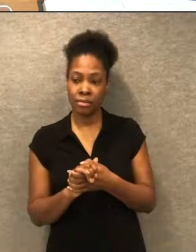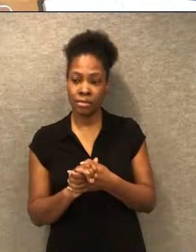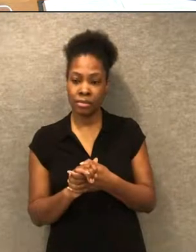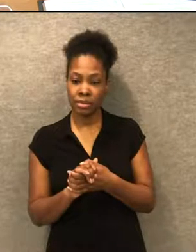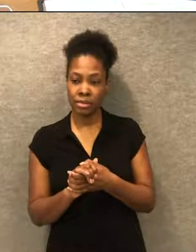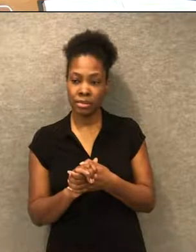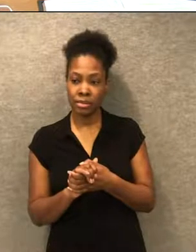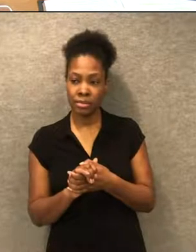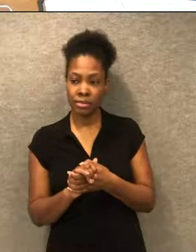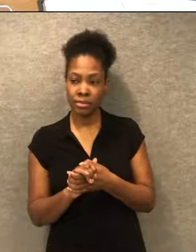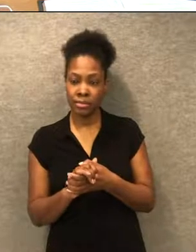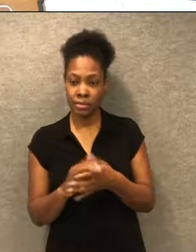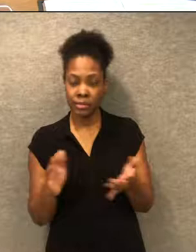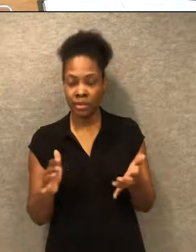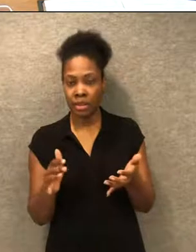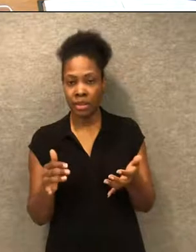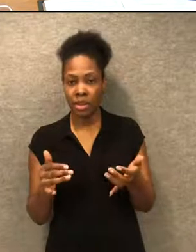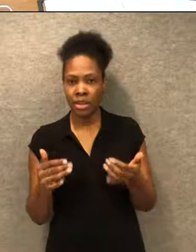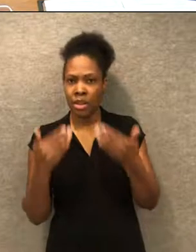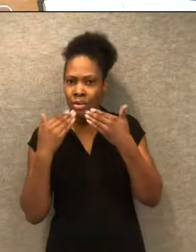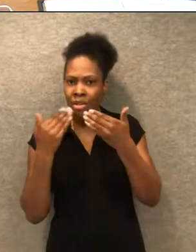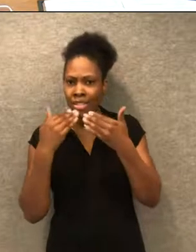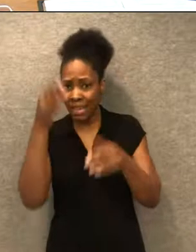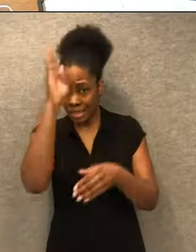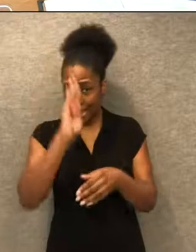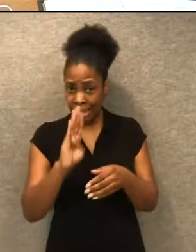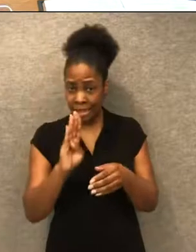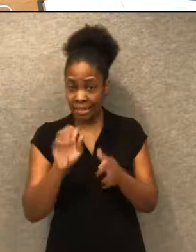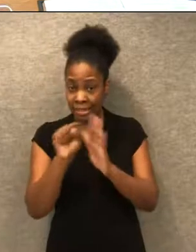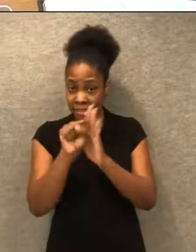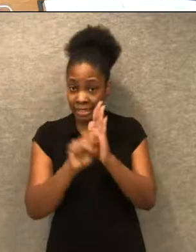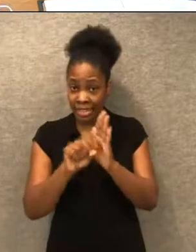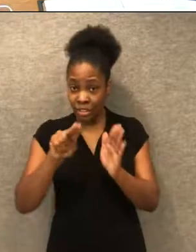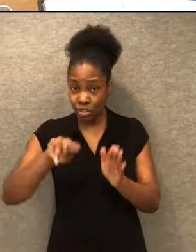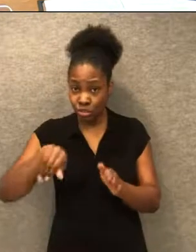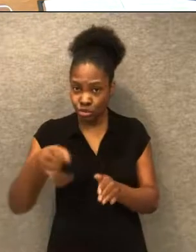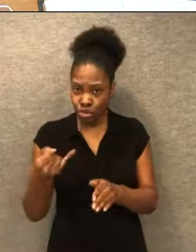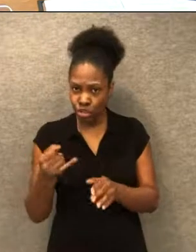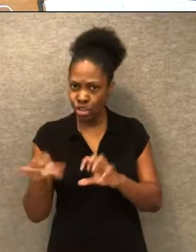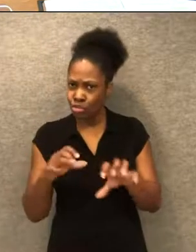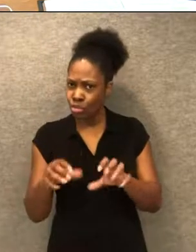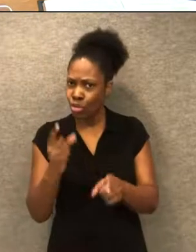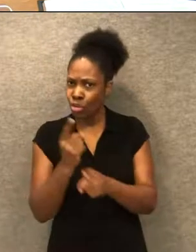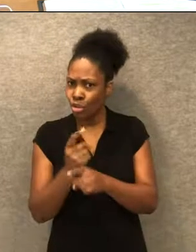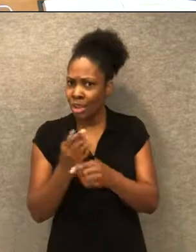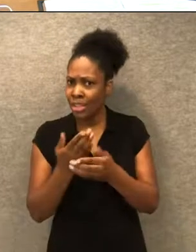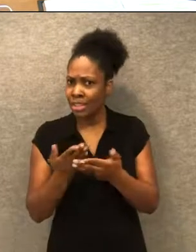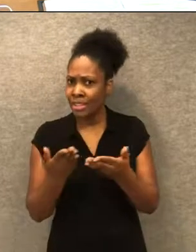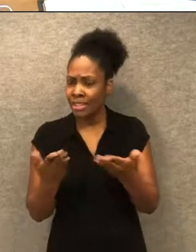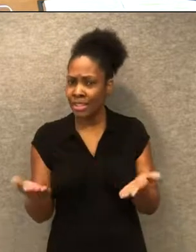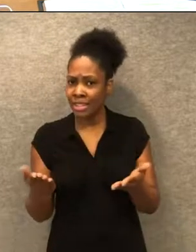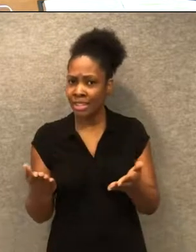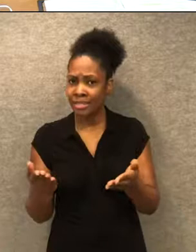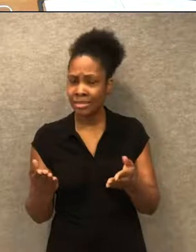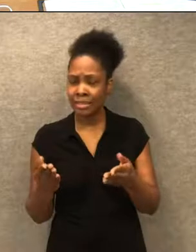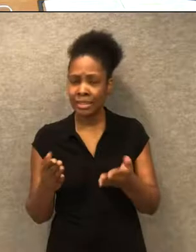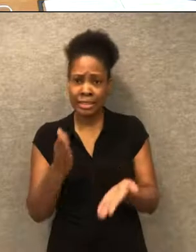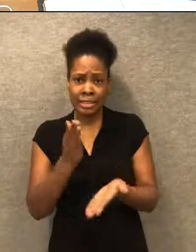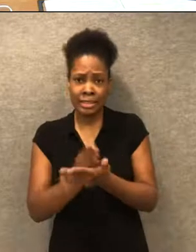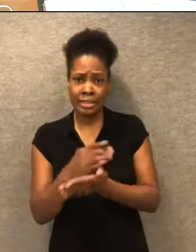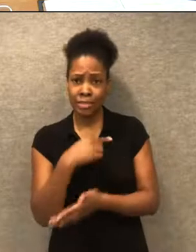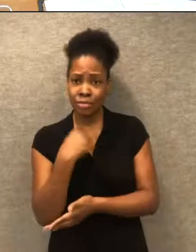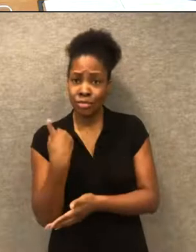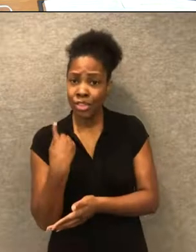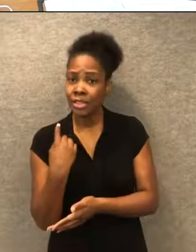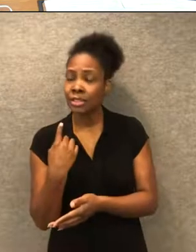thank God that New Jersey is doing the right thing to mitigate risk, right? And the reason, and the way that I think about it now is